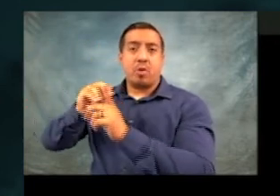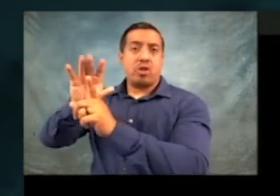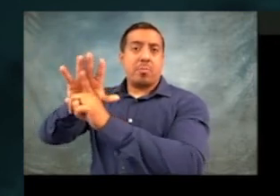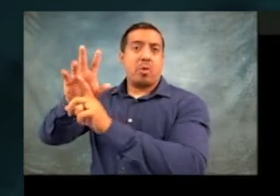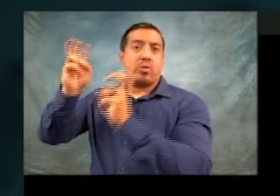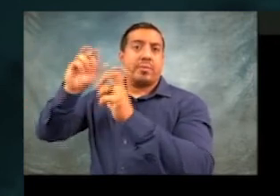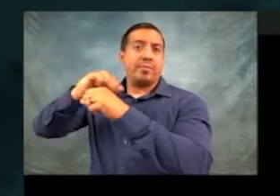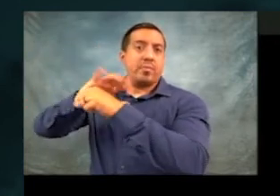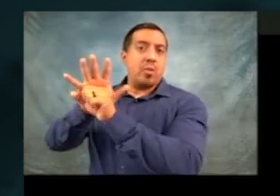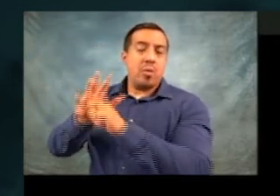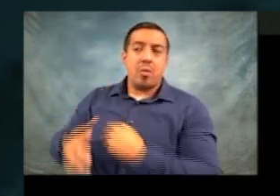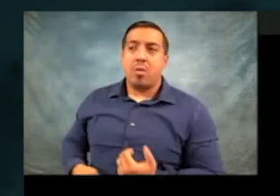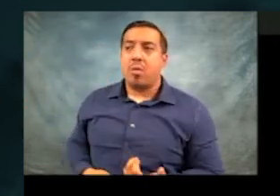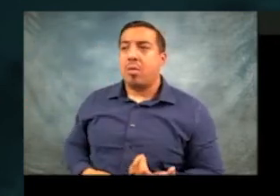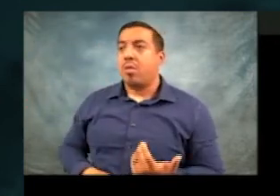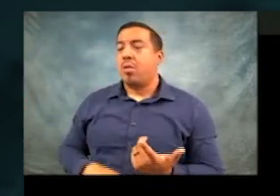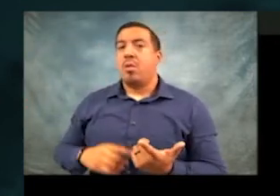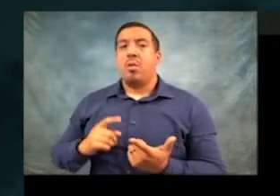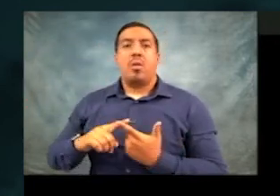amount of